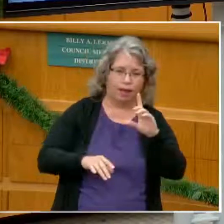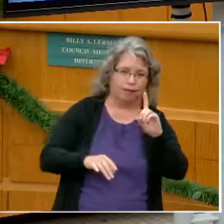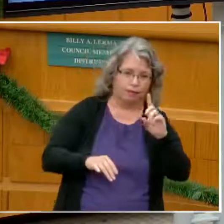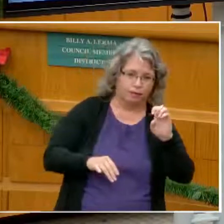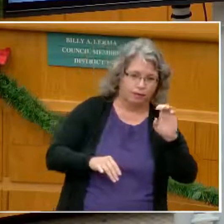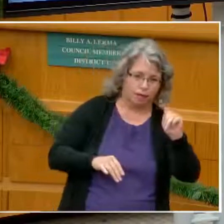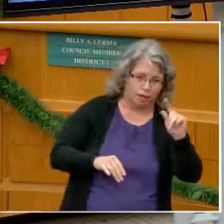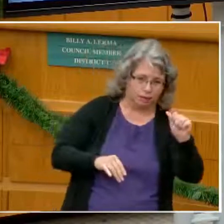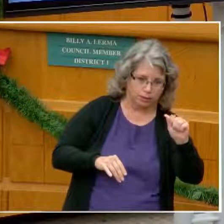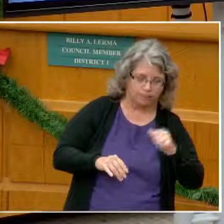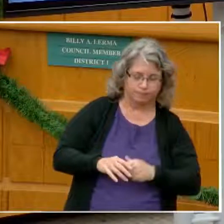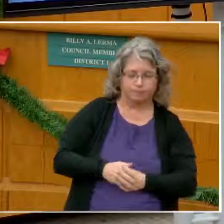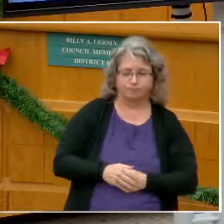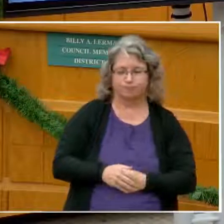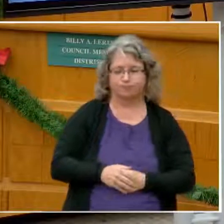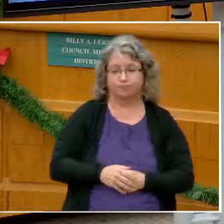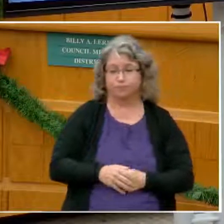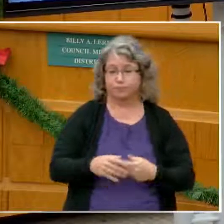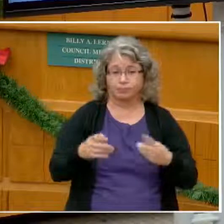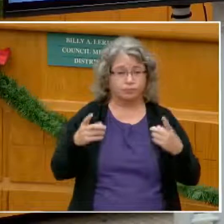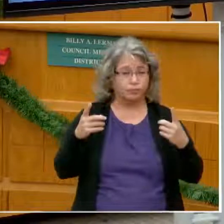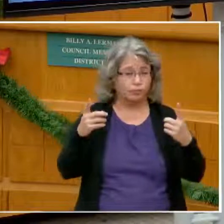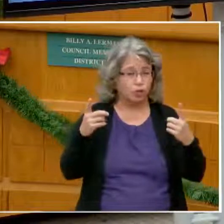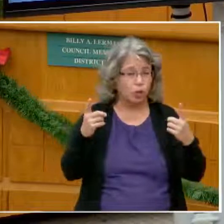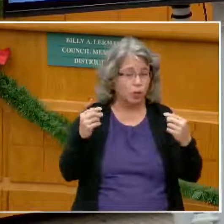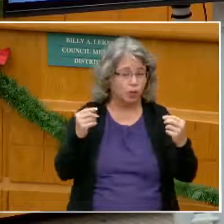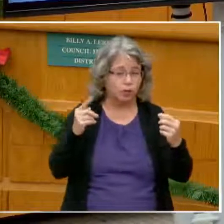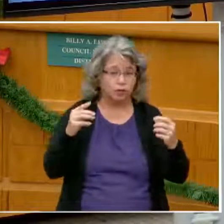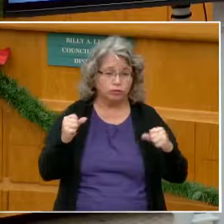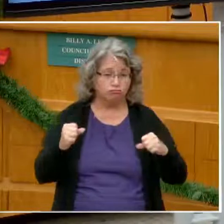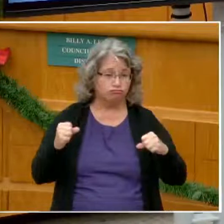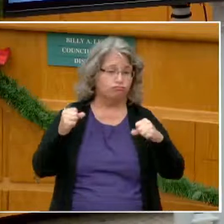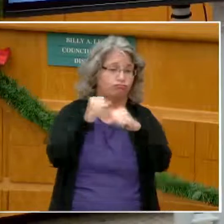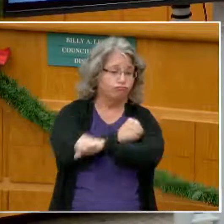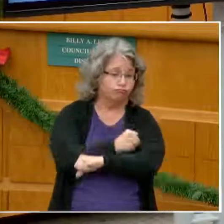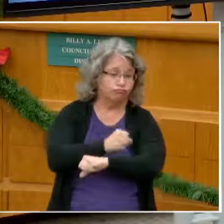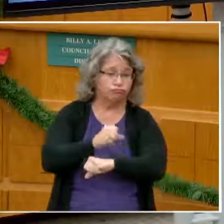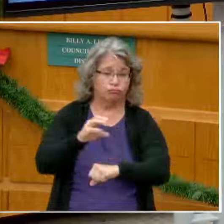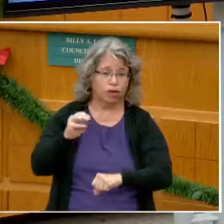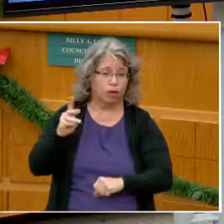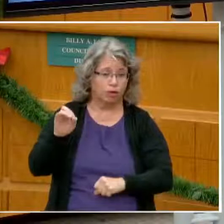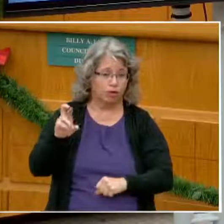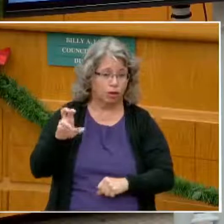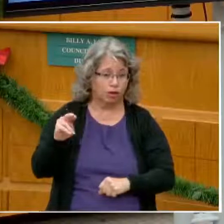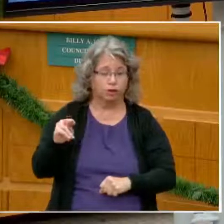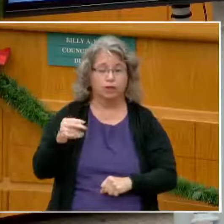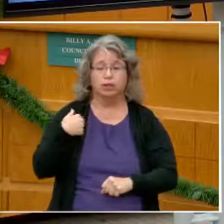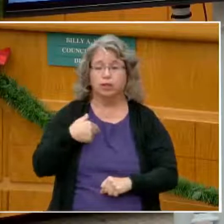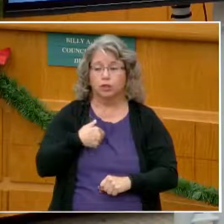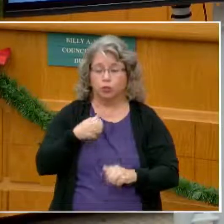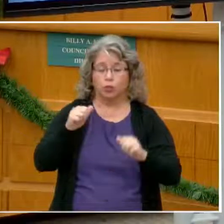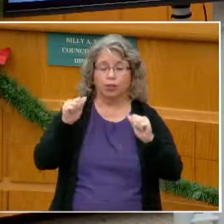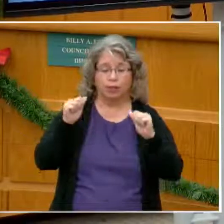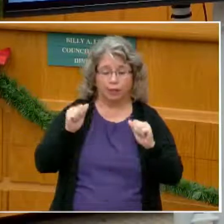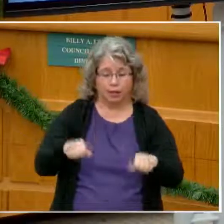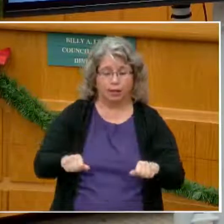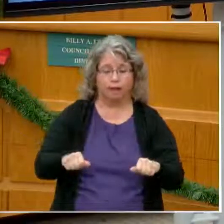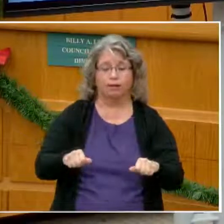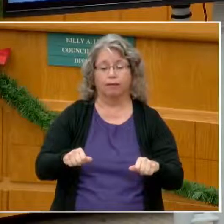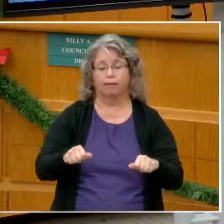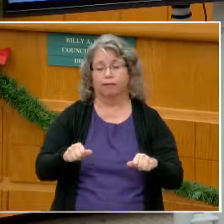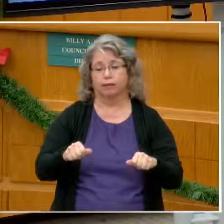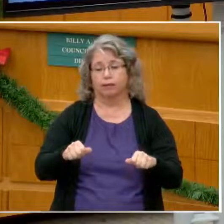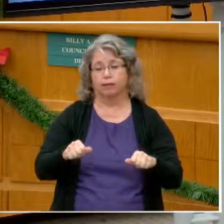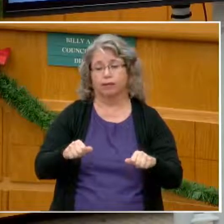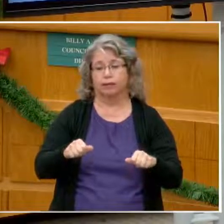So what can we do to combat Omicron? And this is something that we can have an effect on. The modeling and the projection shows that